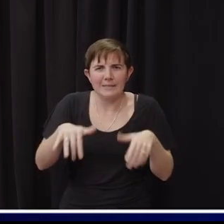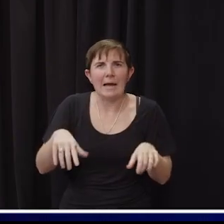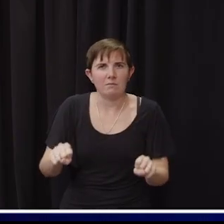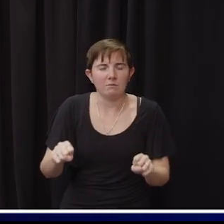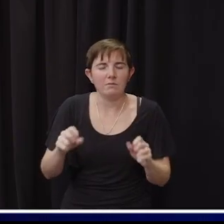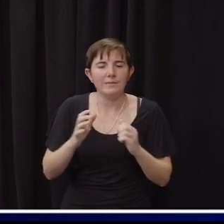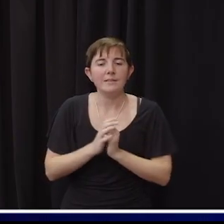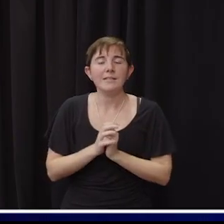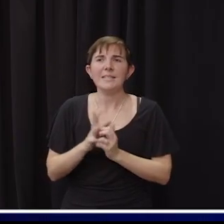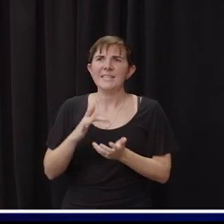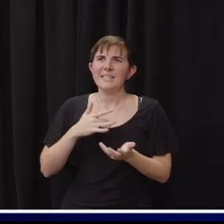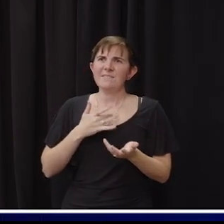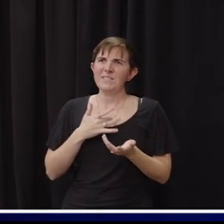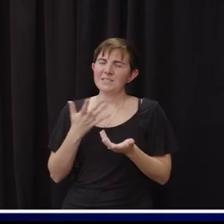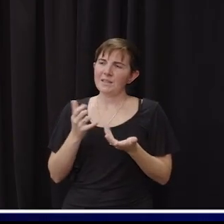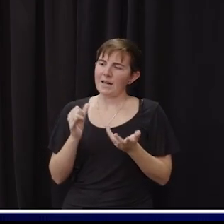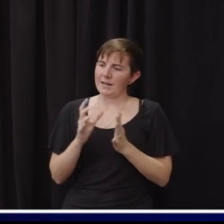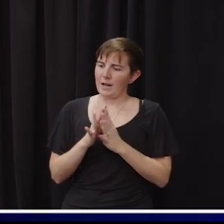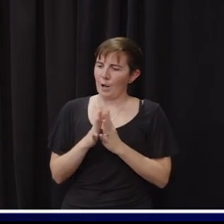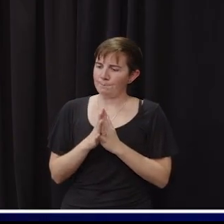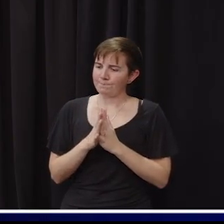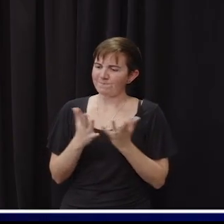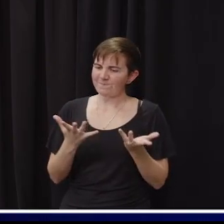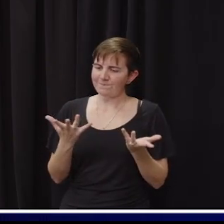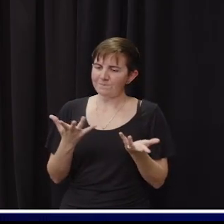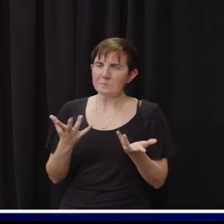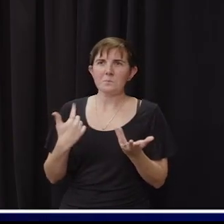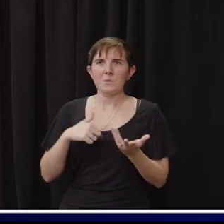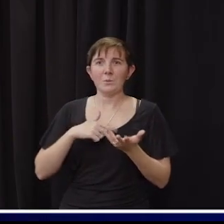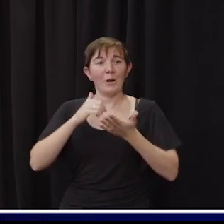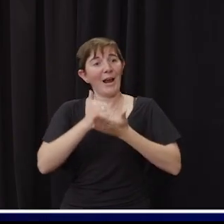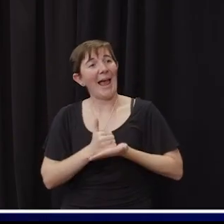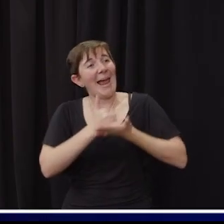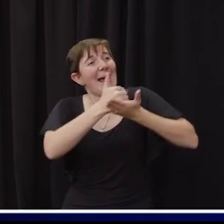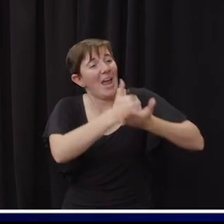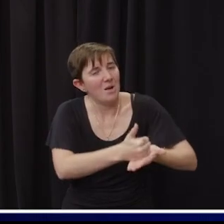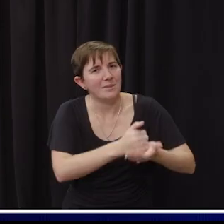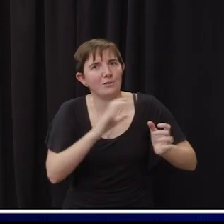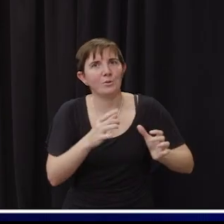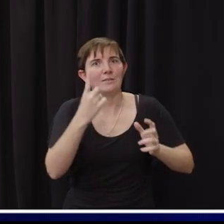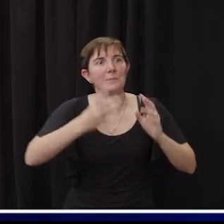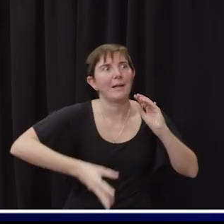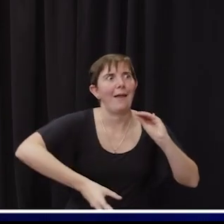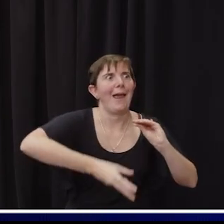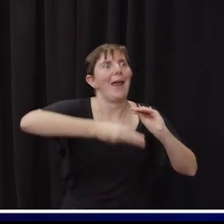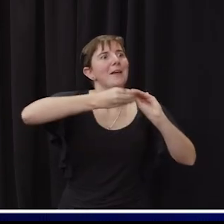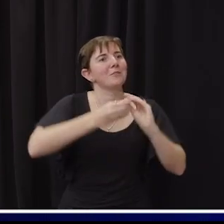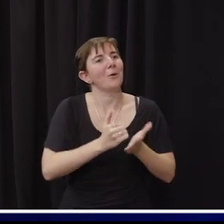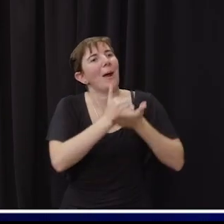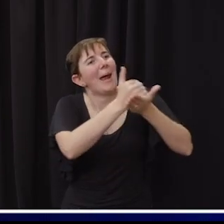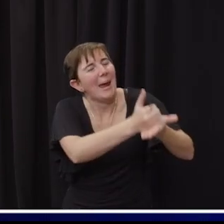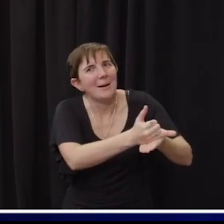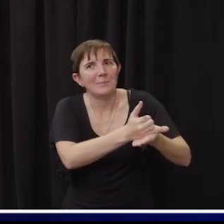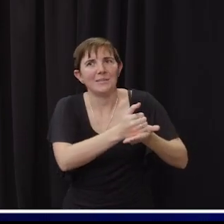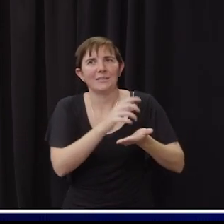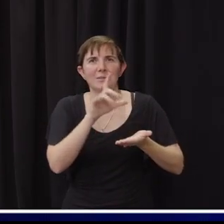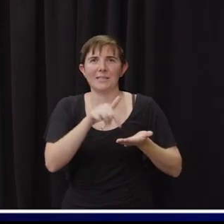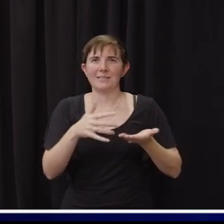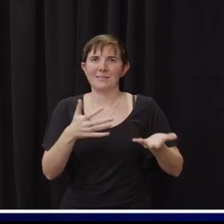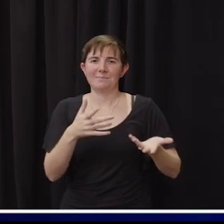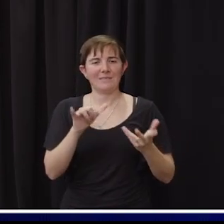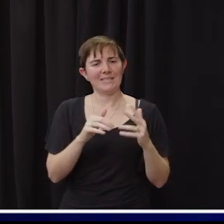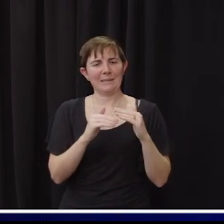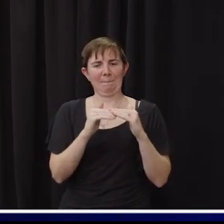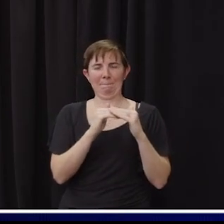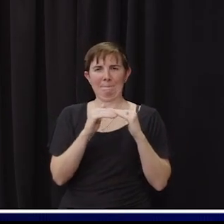But it feels a little bit like we're helping them by doing something extra. So that's kind of the bare minimum that we